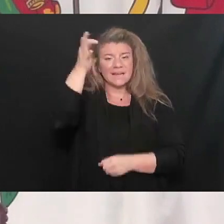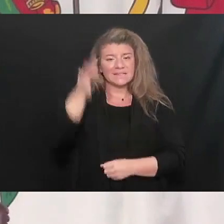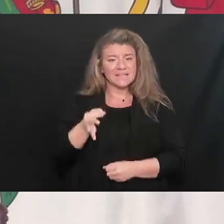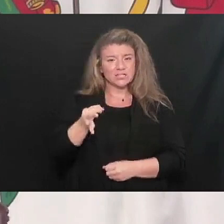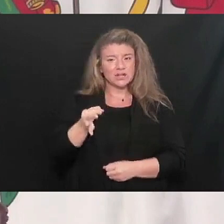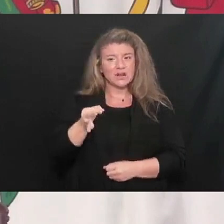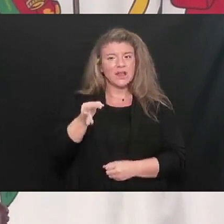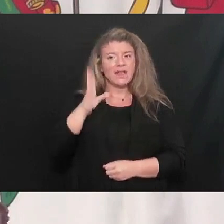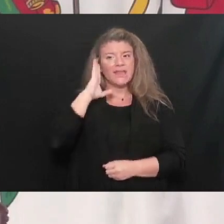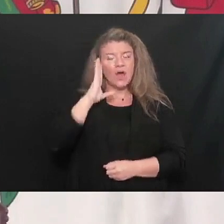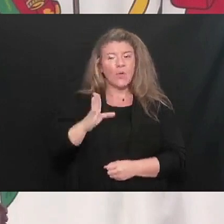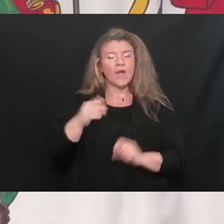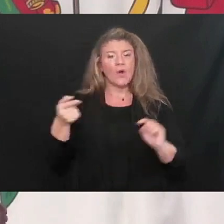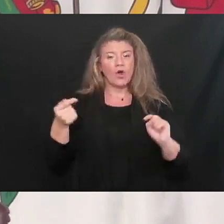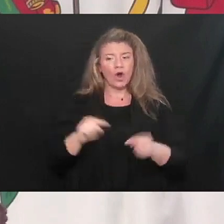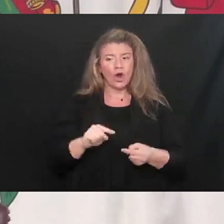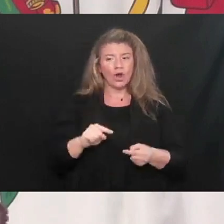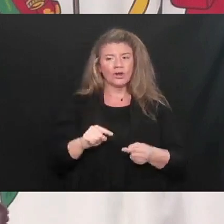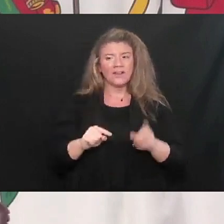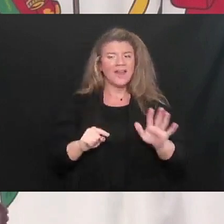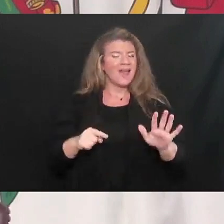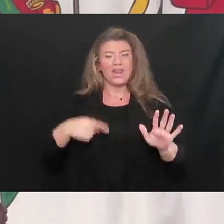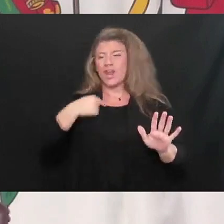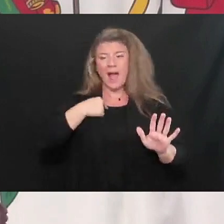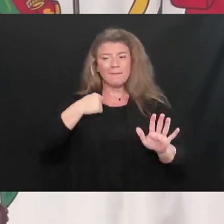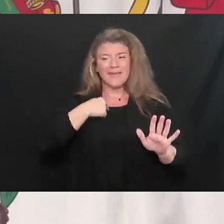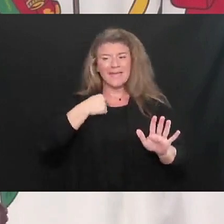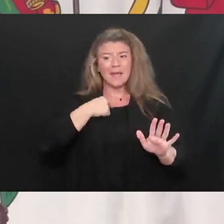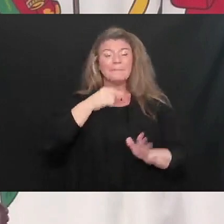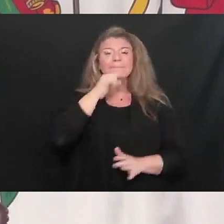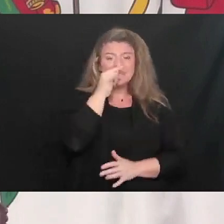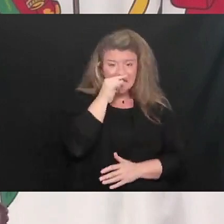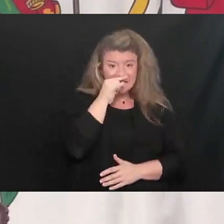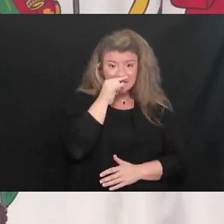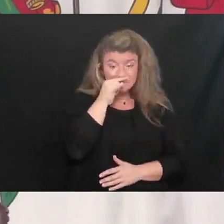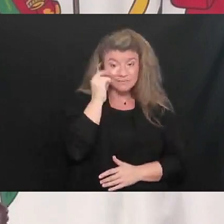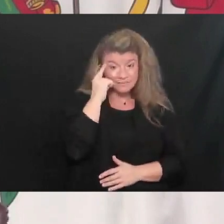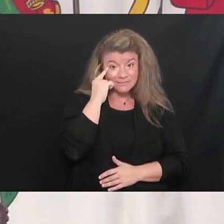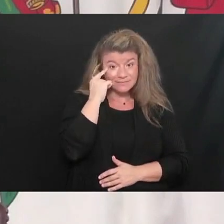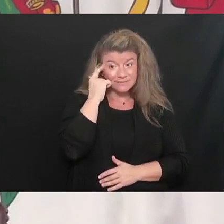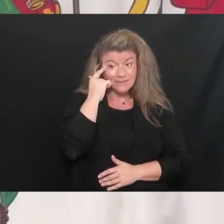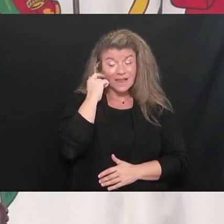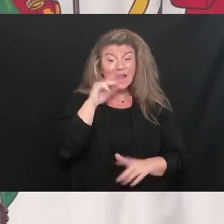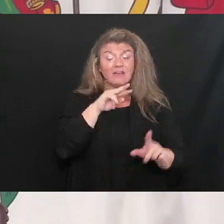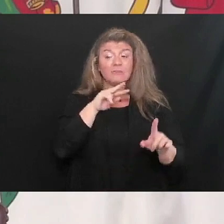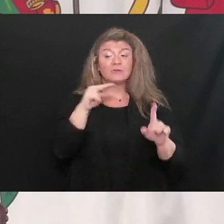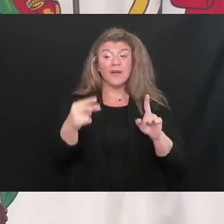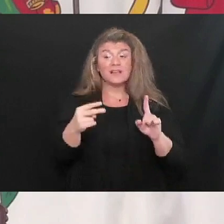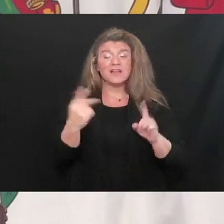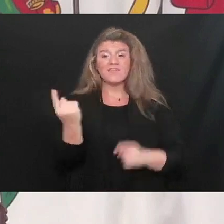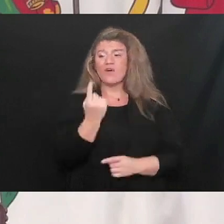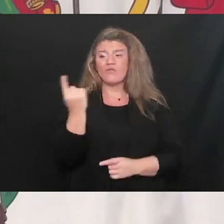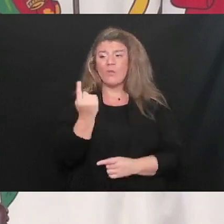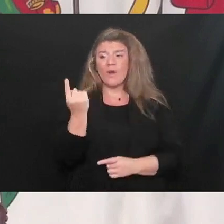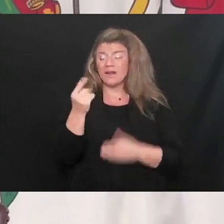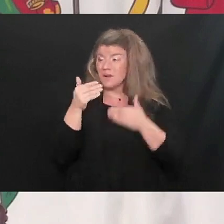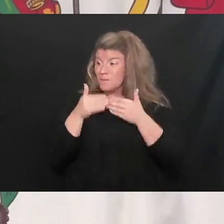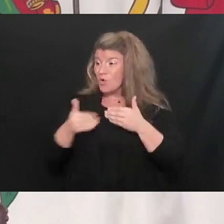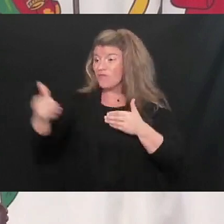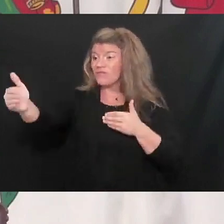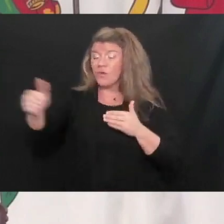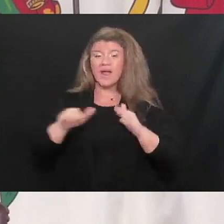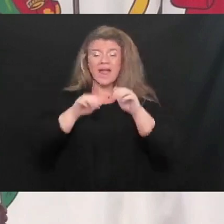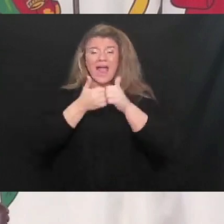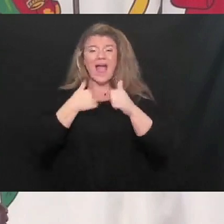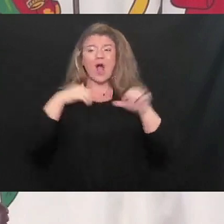ultimately hurt not me, but the kids. And from the standpoint of where we move forward and how we